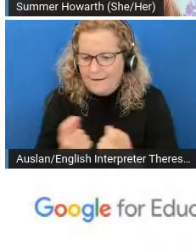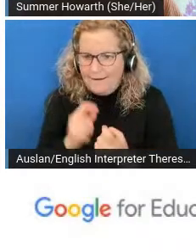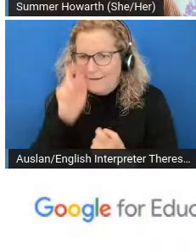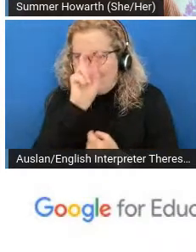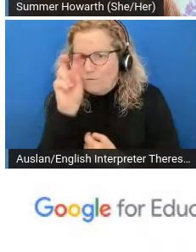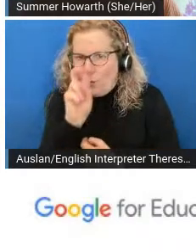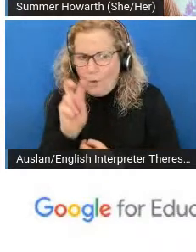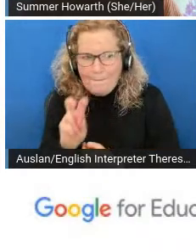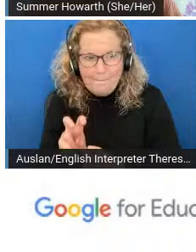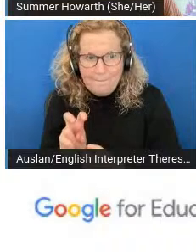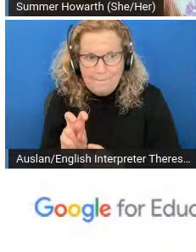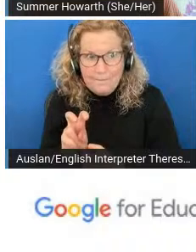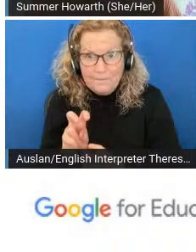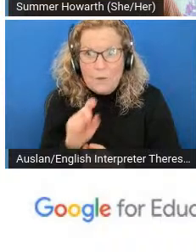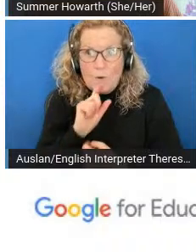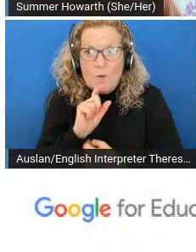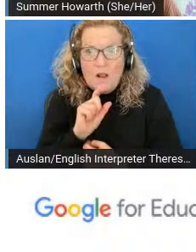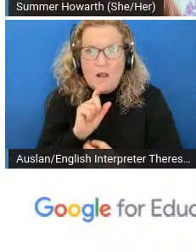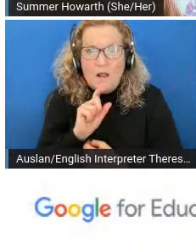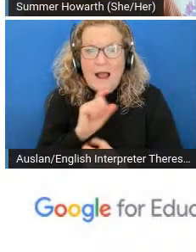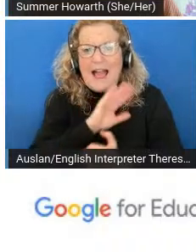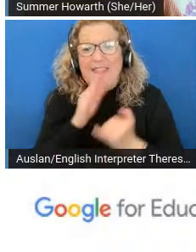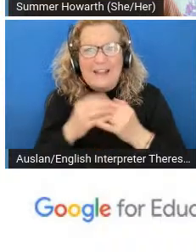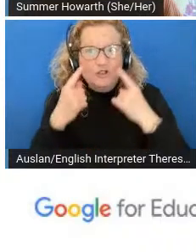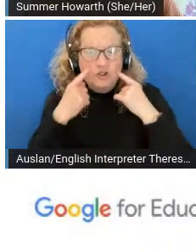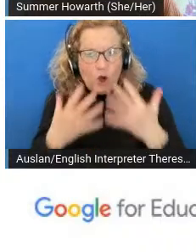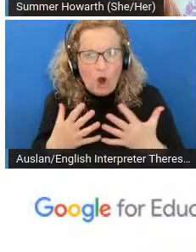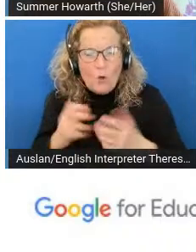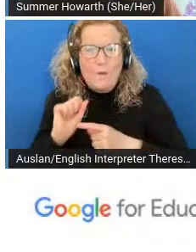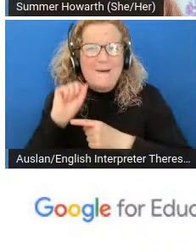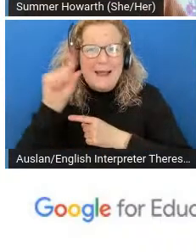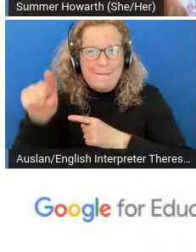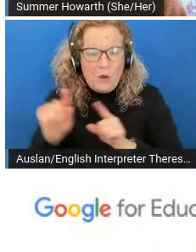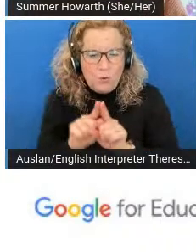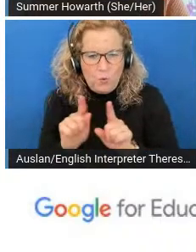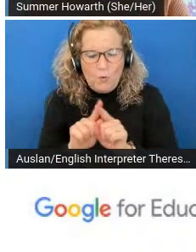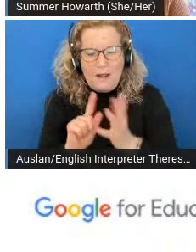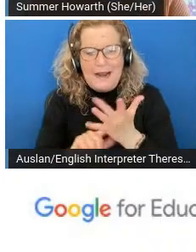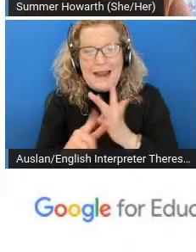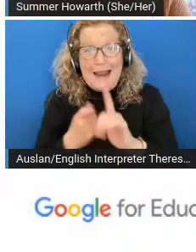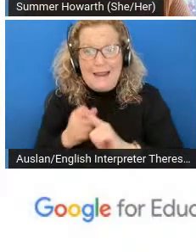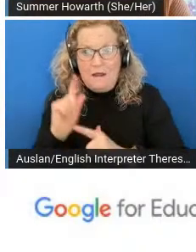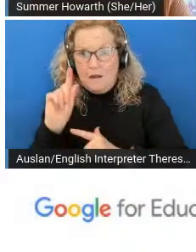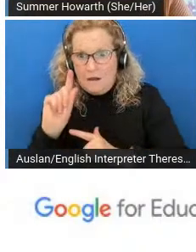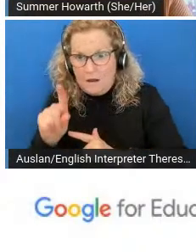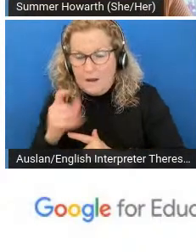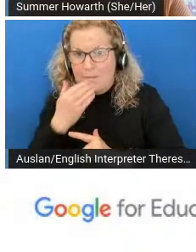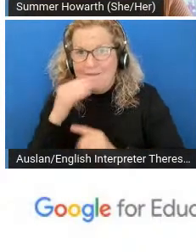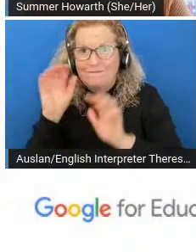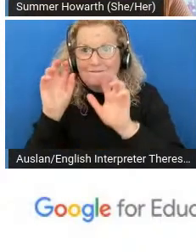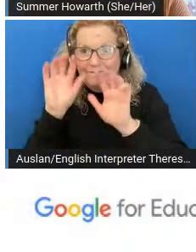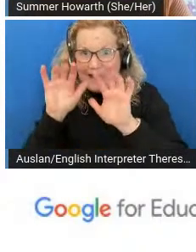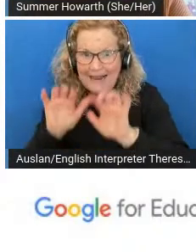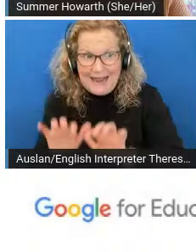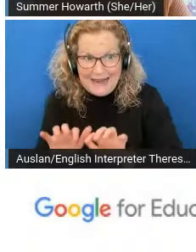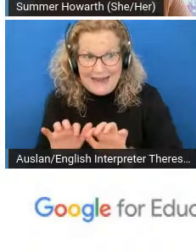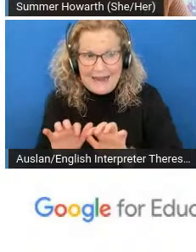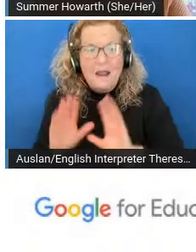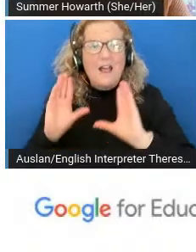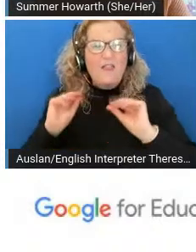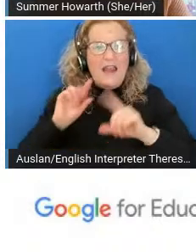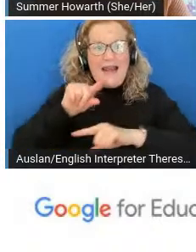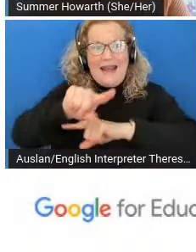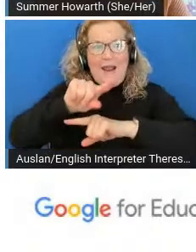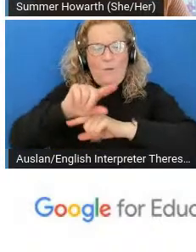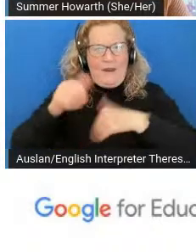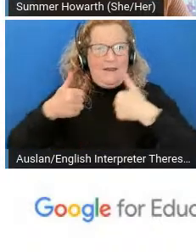and we'll email you a link as well. And once you fill that in, then next week, we will be delighted to provide you with a thriving